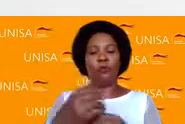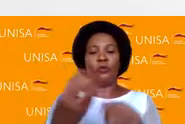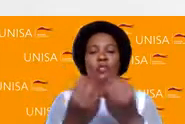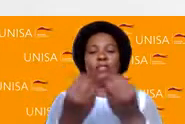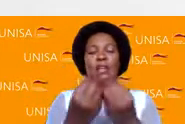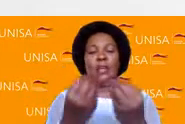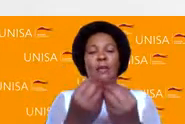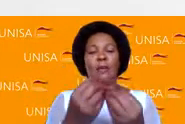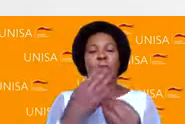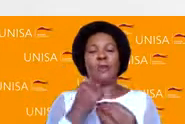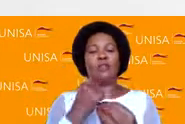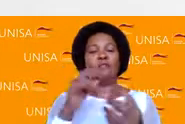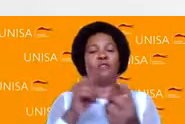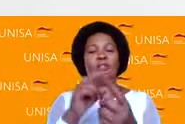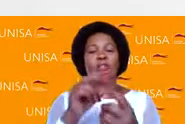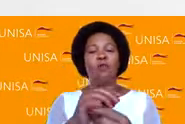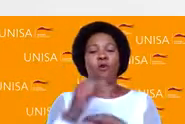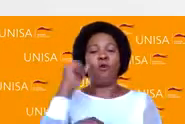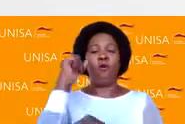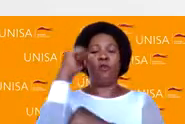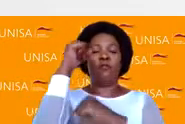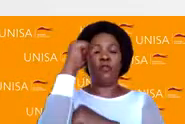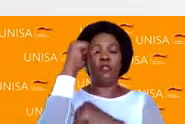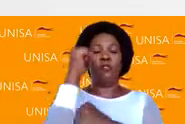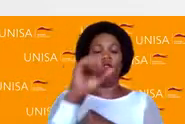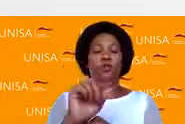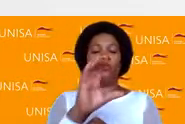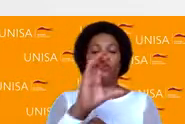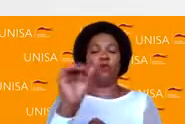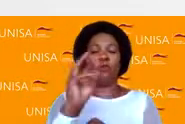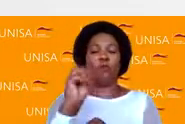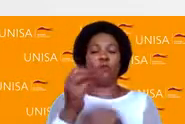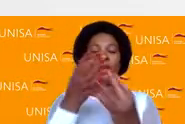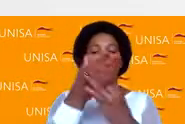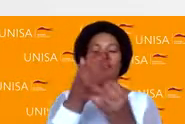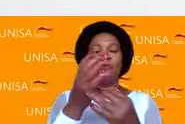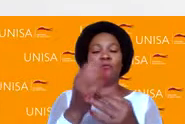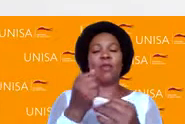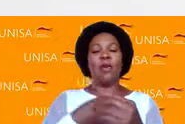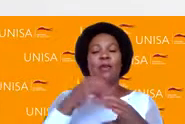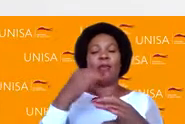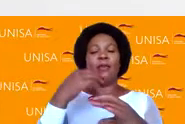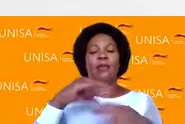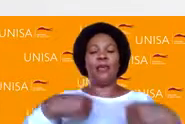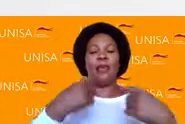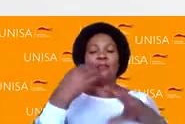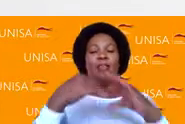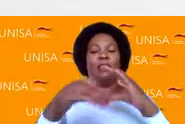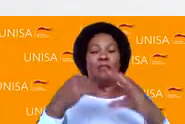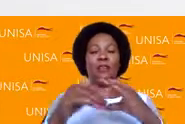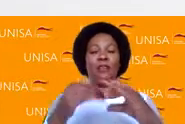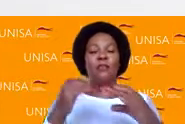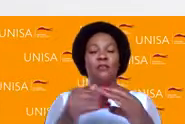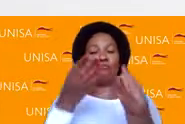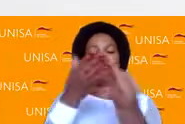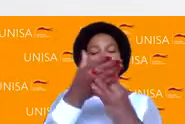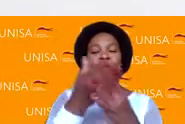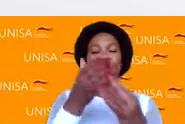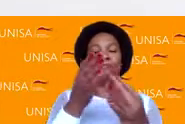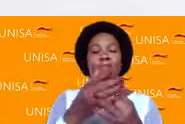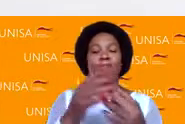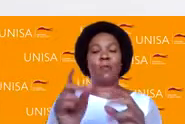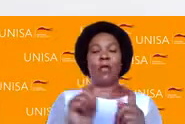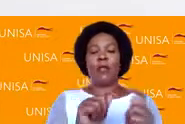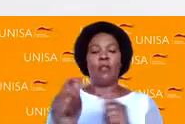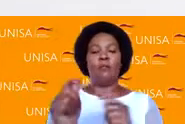visit office.com after you've accessed your myLife email, and then you'll be able to log in and download all these various